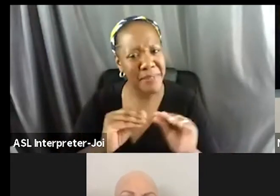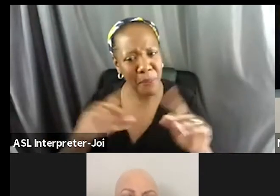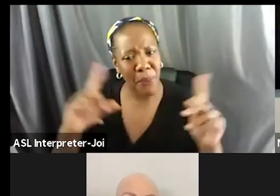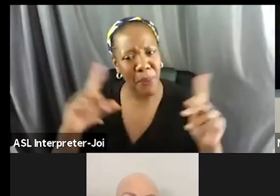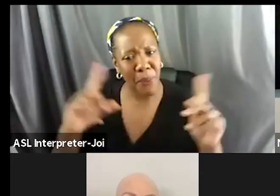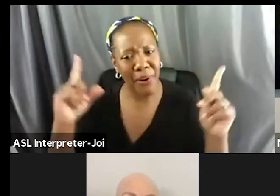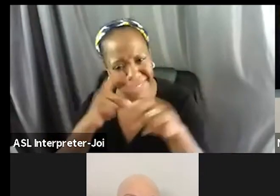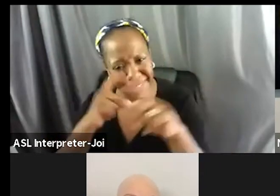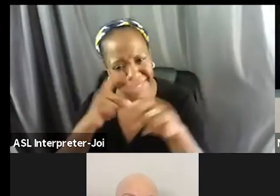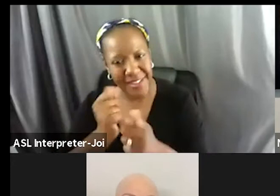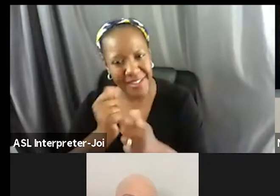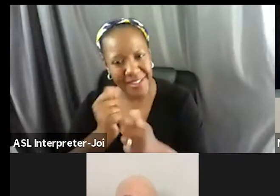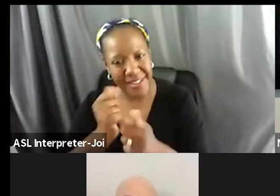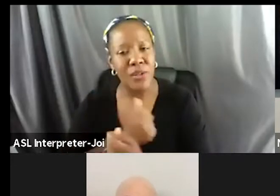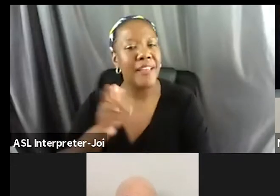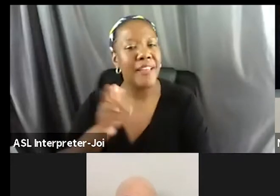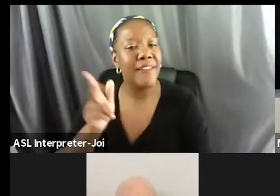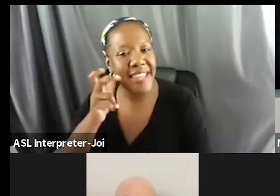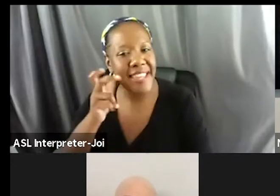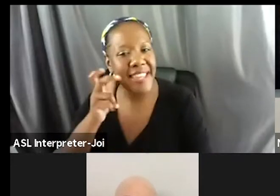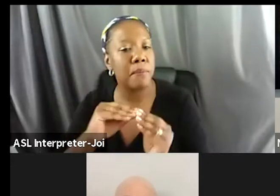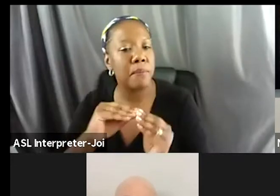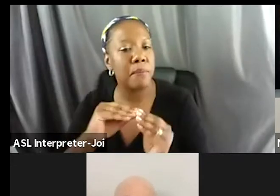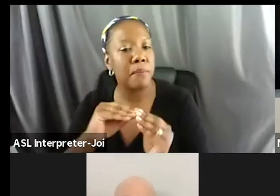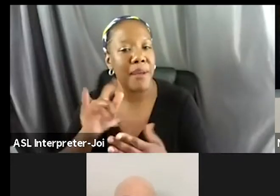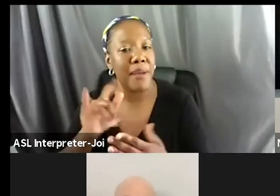love to hear a little bit more about some of the